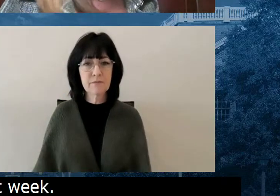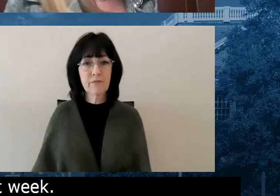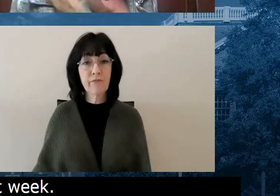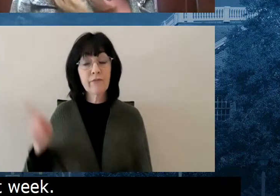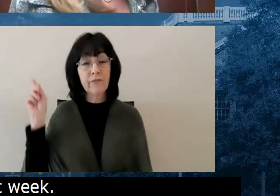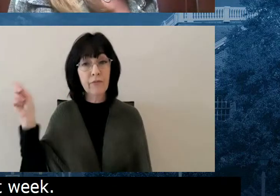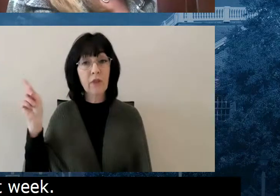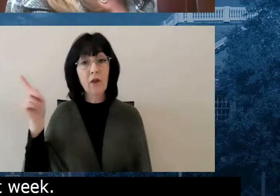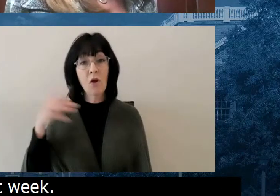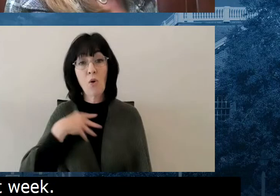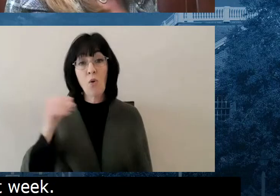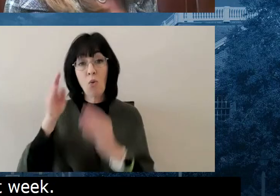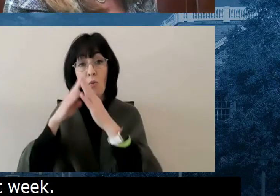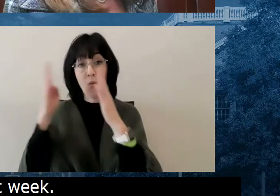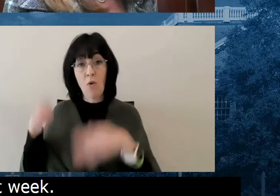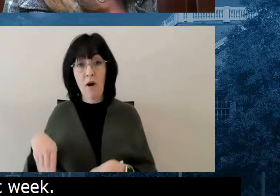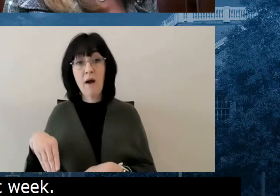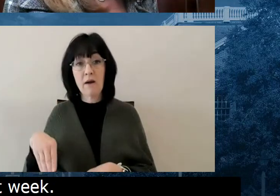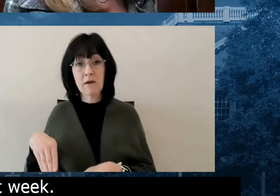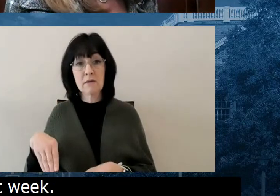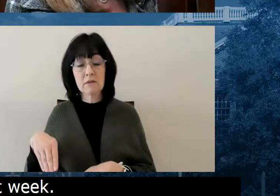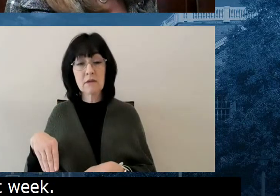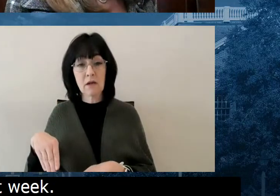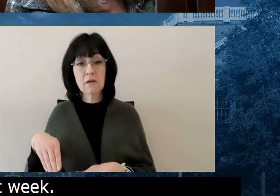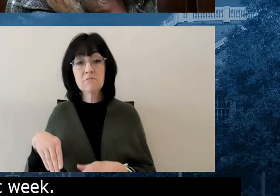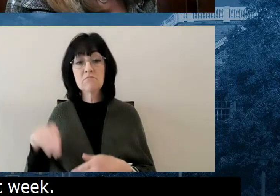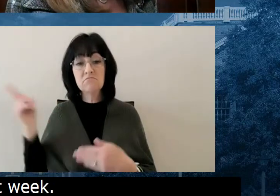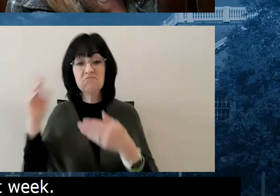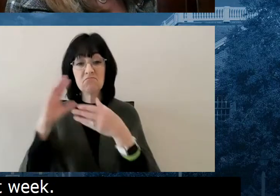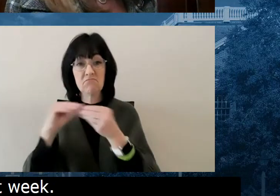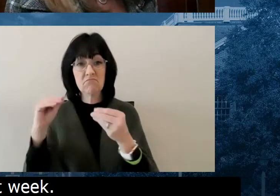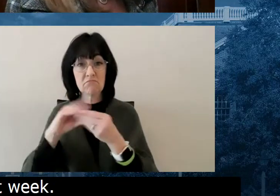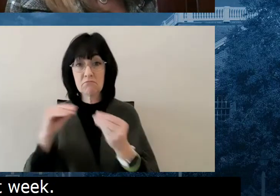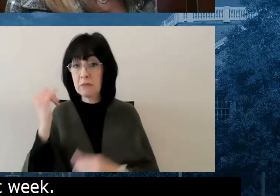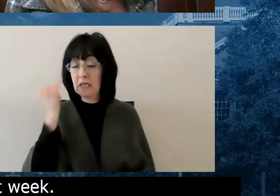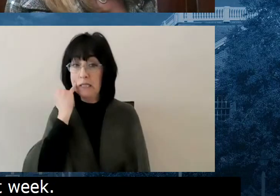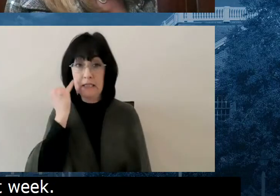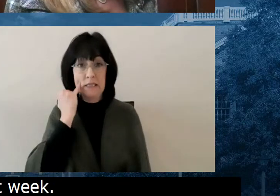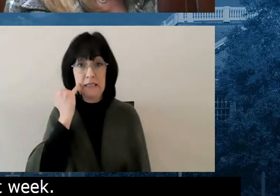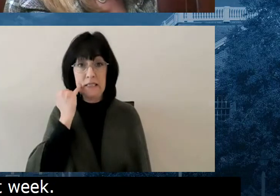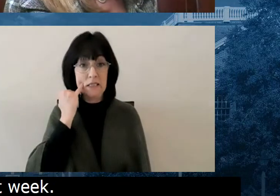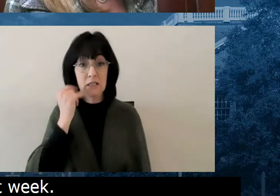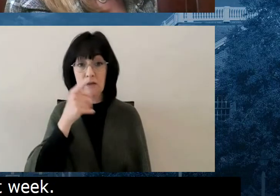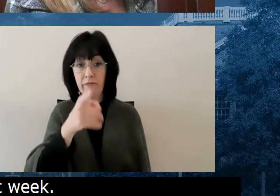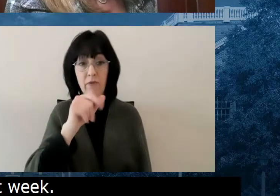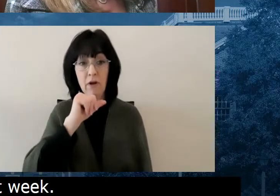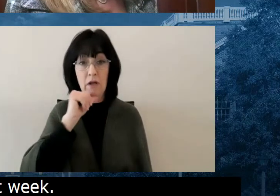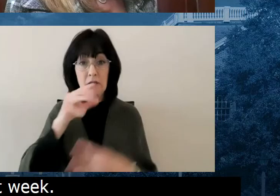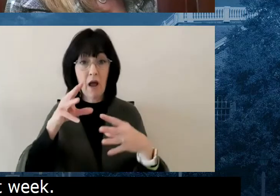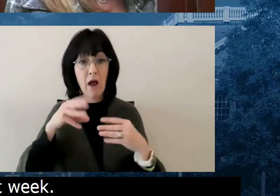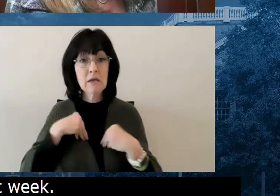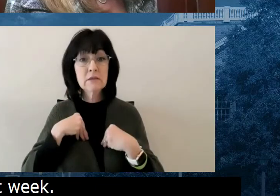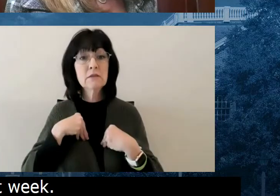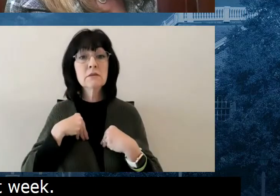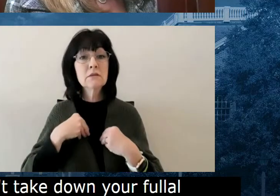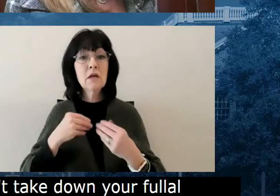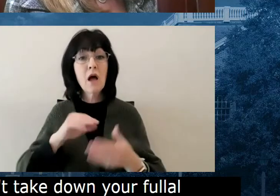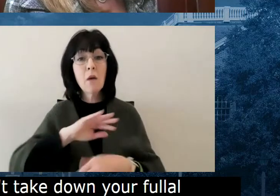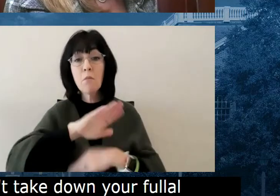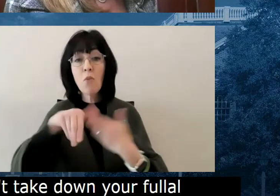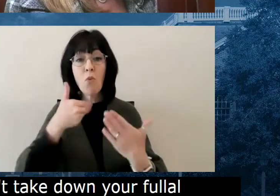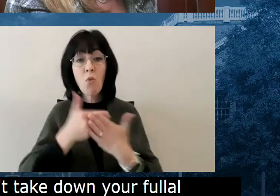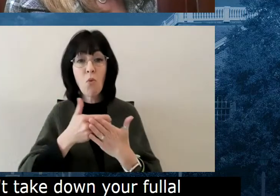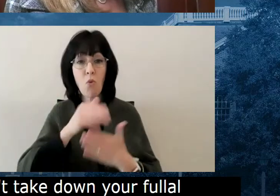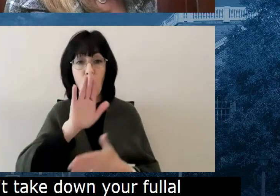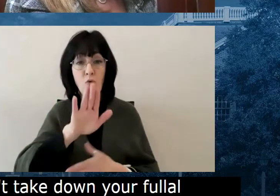allocation, they will put it in a pool, which will be made available to other states that may have the